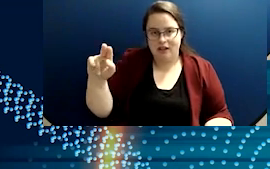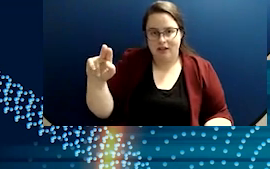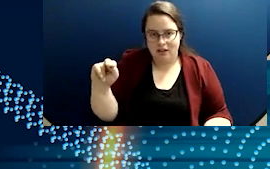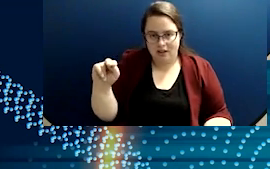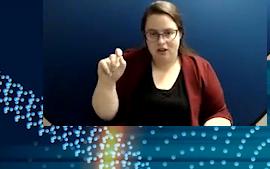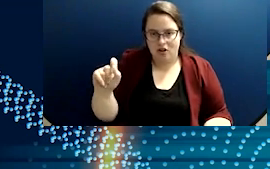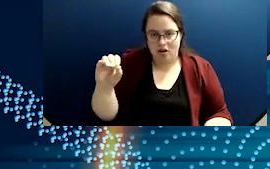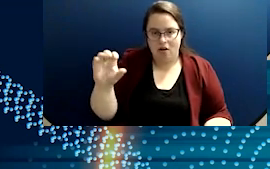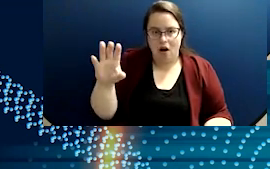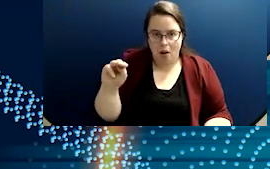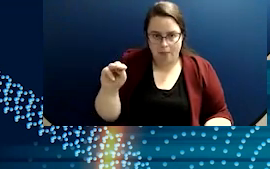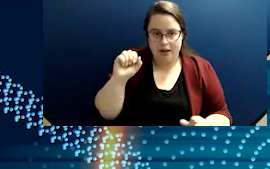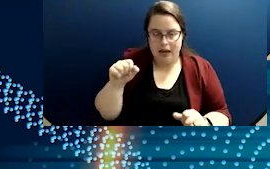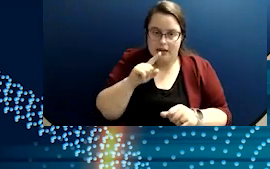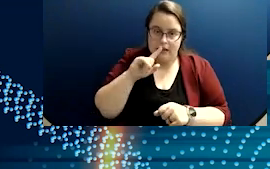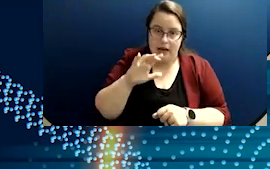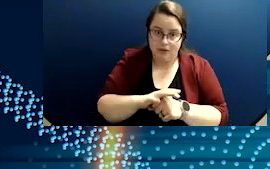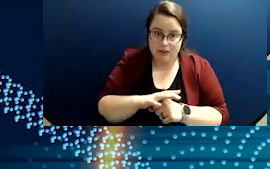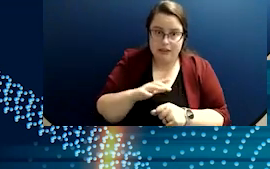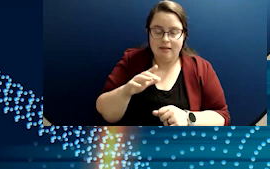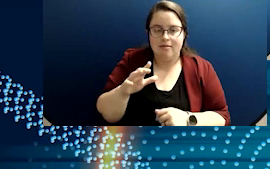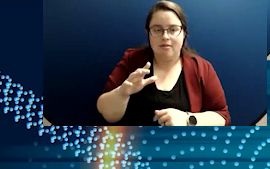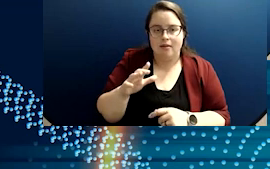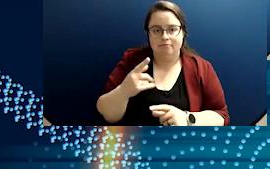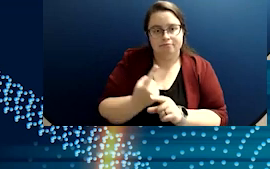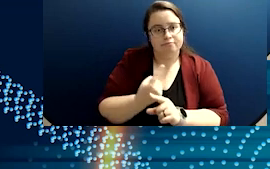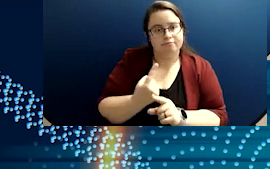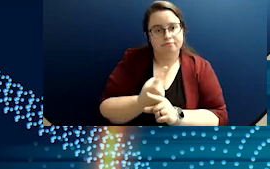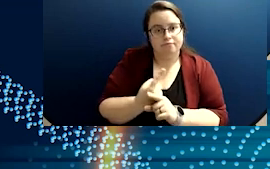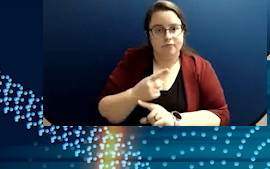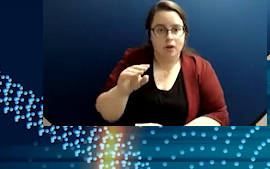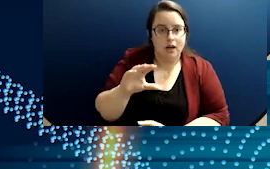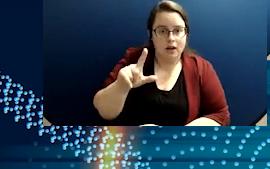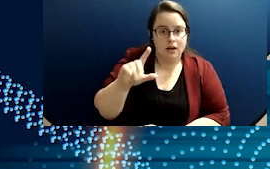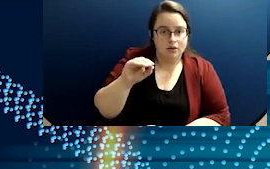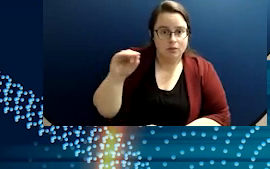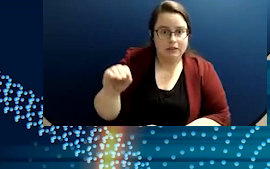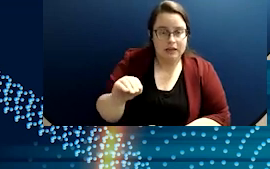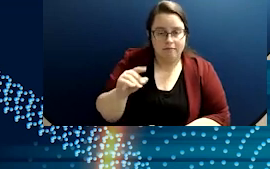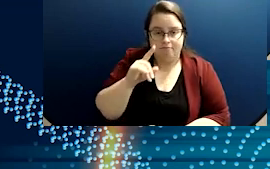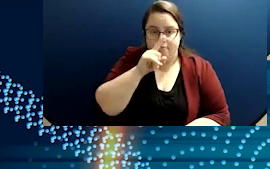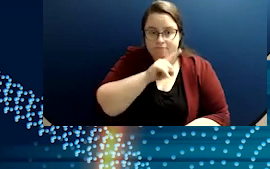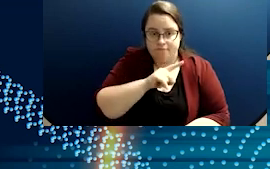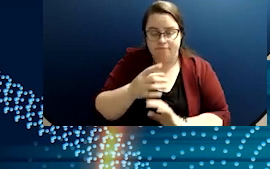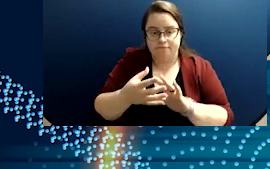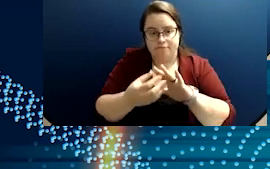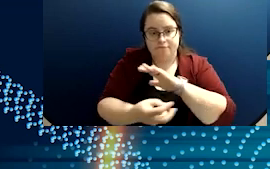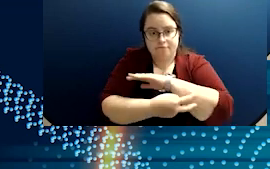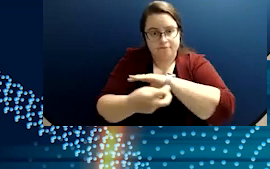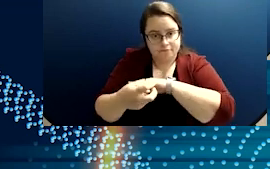can guarantee that, it's like, this is, actually, it's 100% plagiarized.